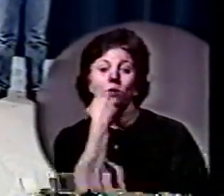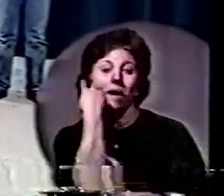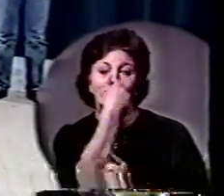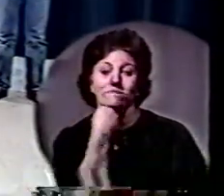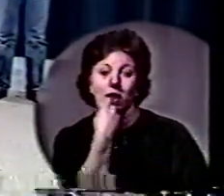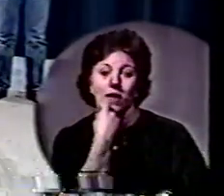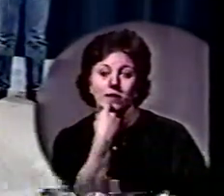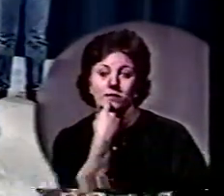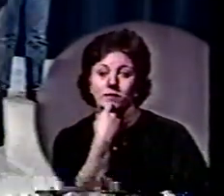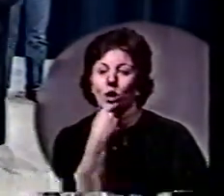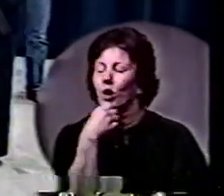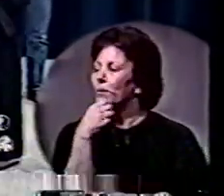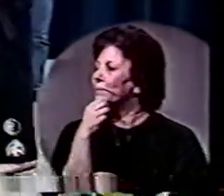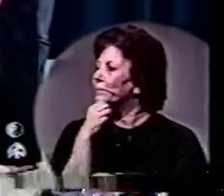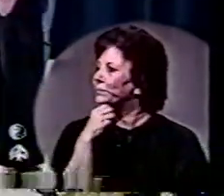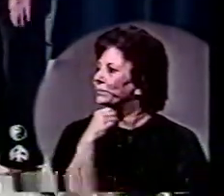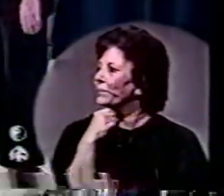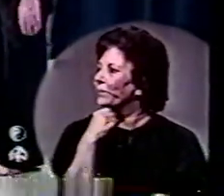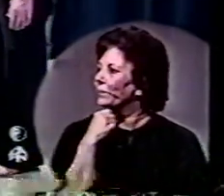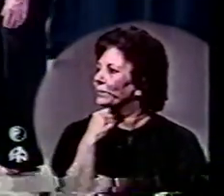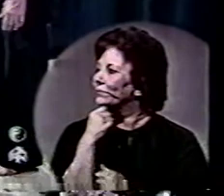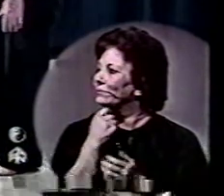Bad. Go ahead, Dave.